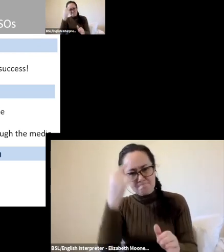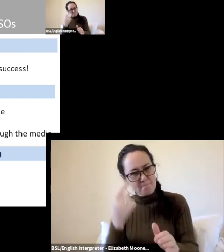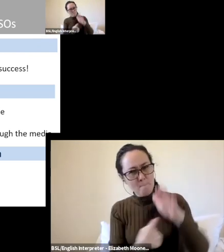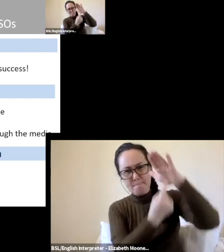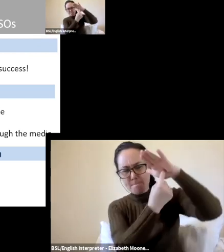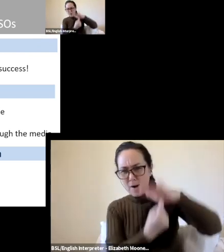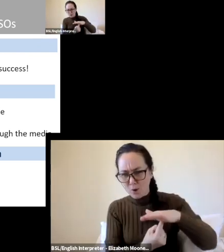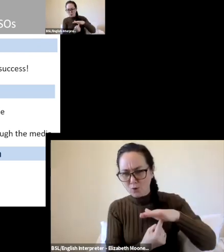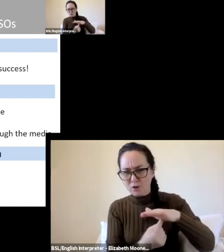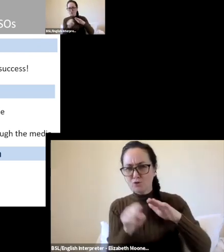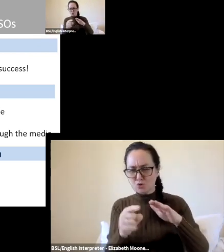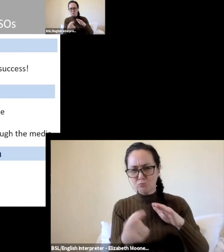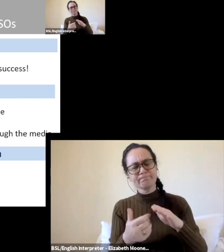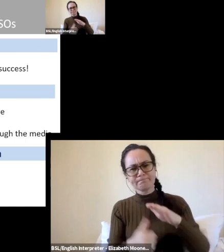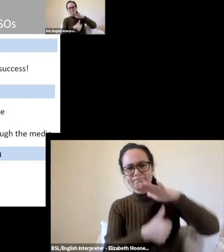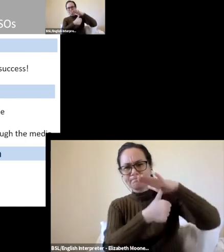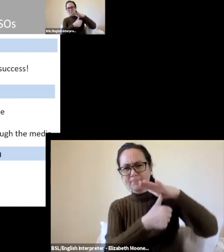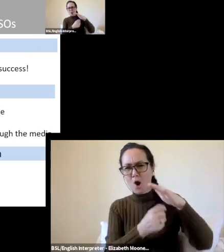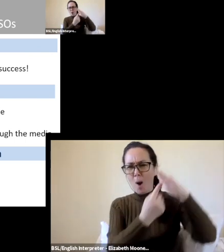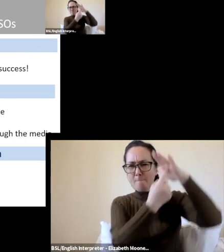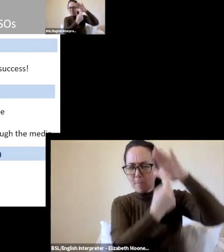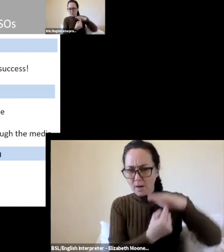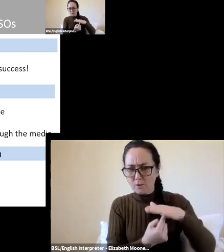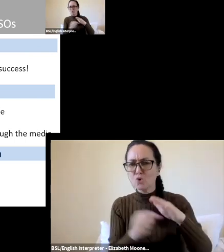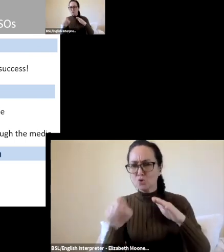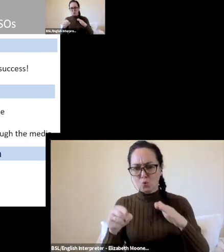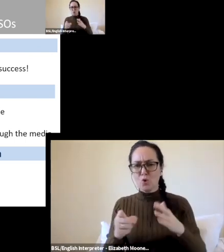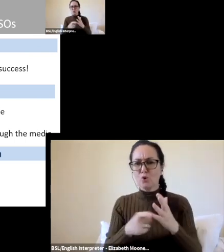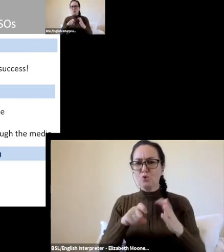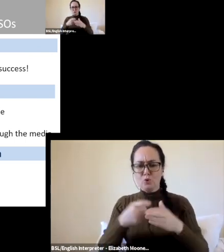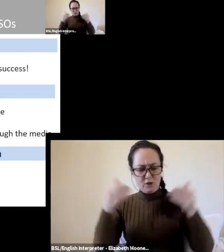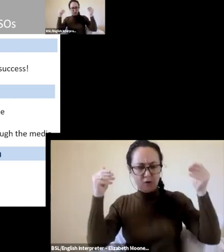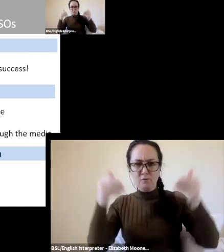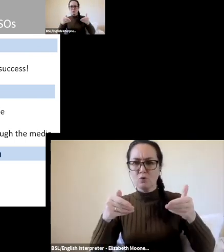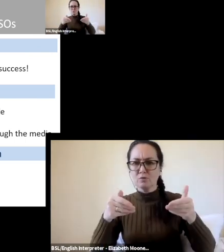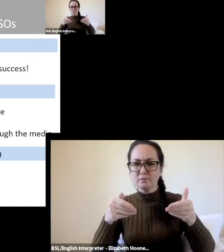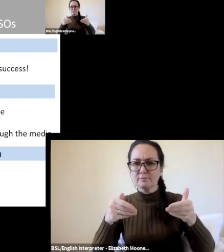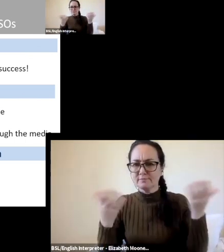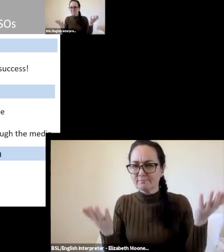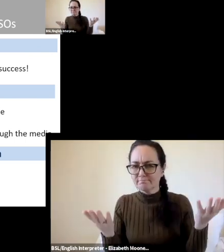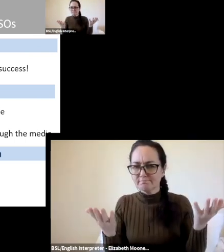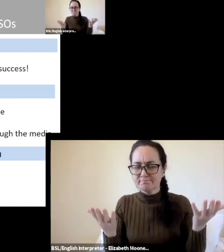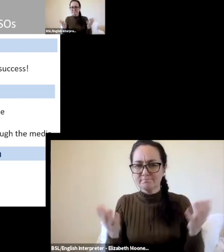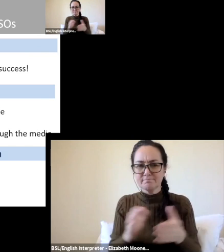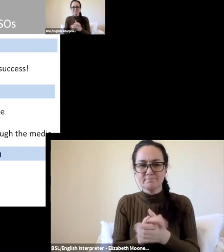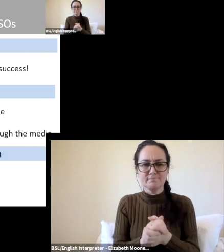which you would like your country to focus on the next 4 years and a half. Because